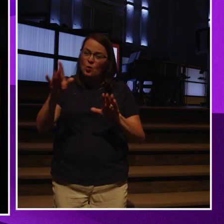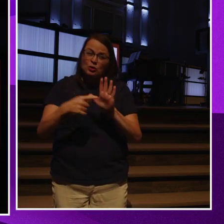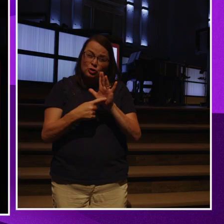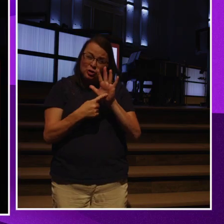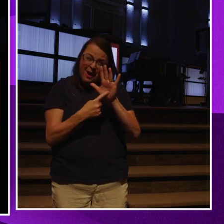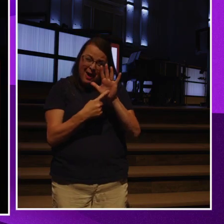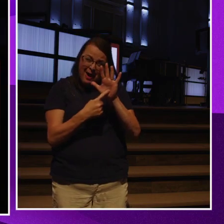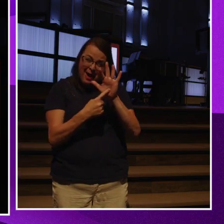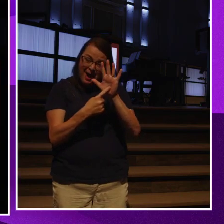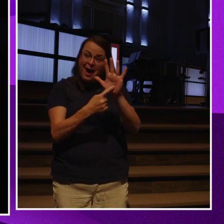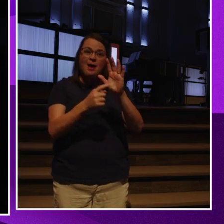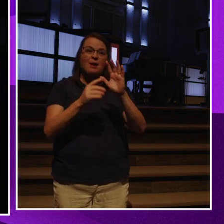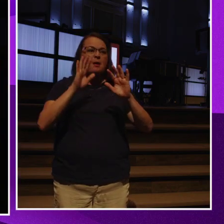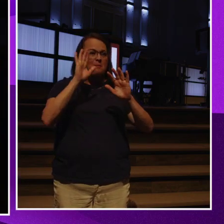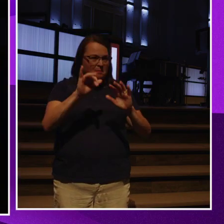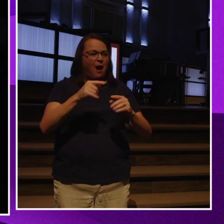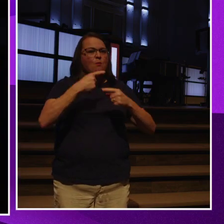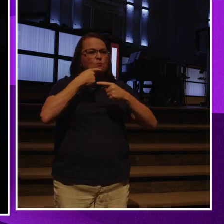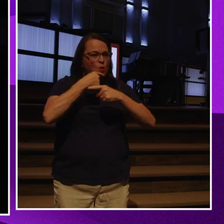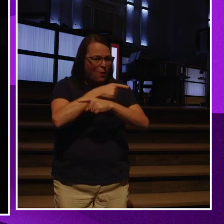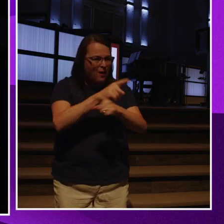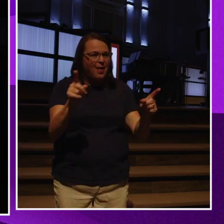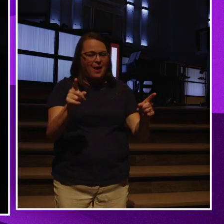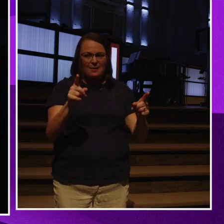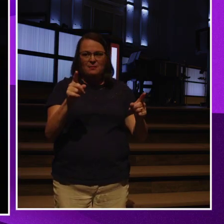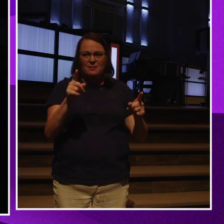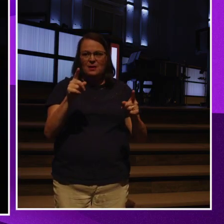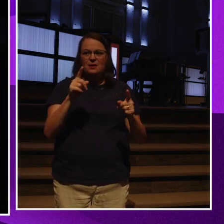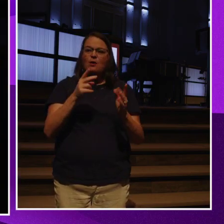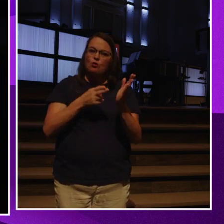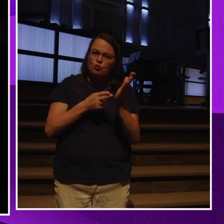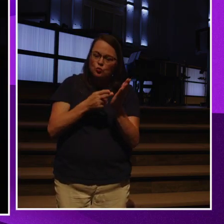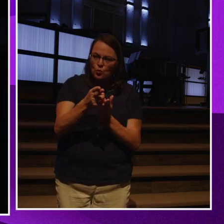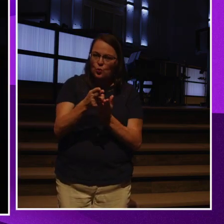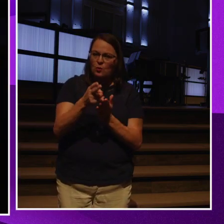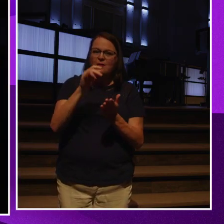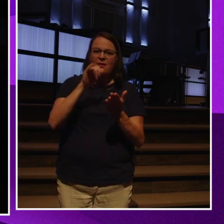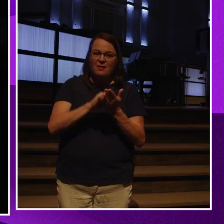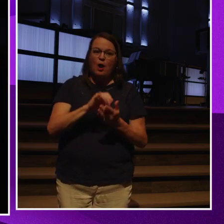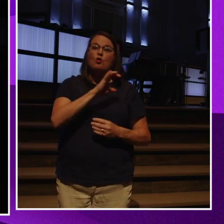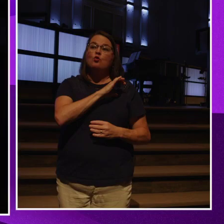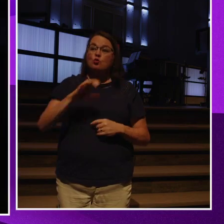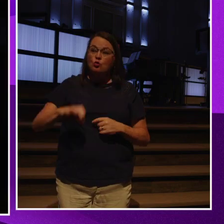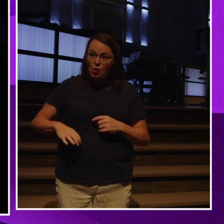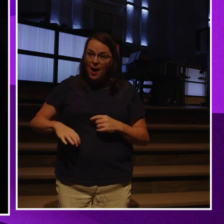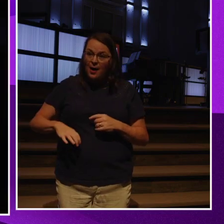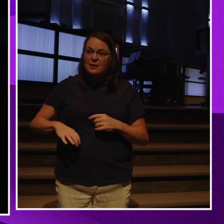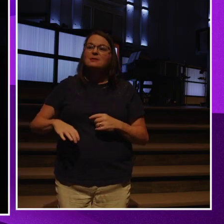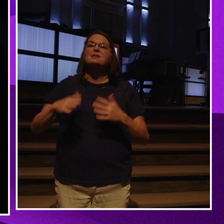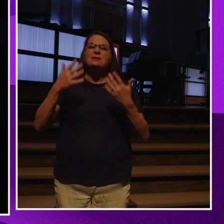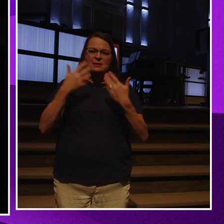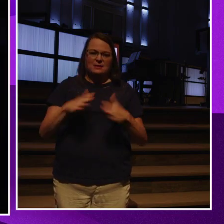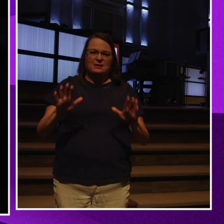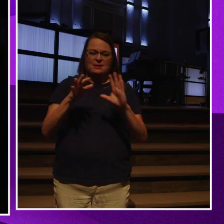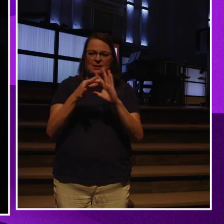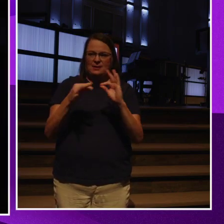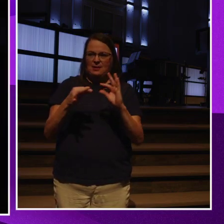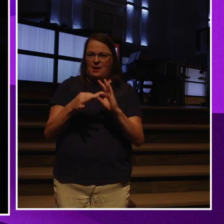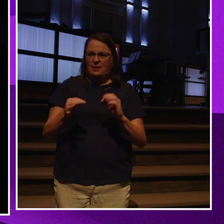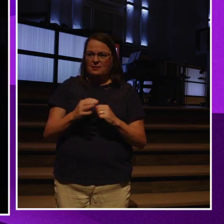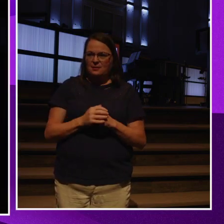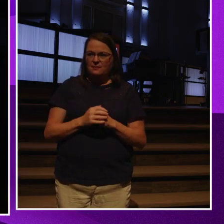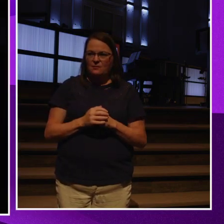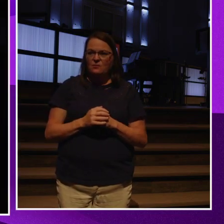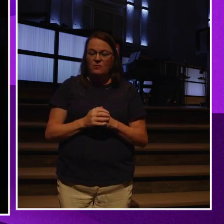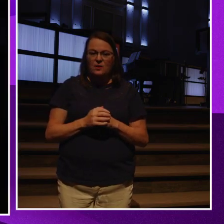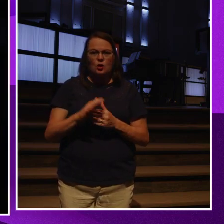by holding out and proclaiming this truth that Christ saves.